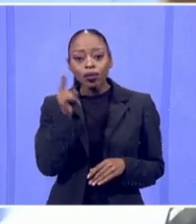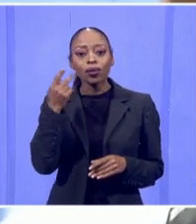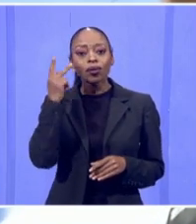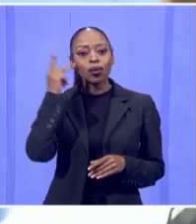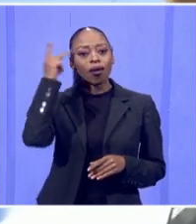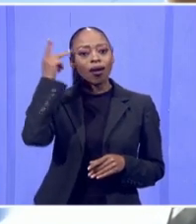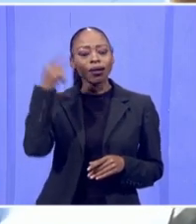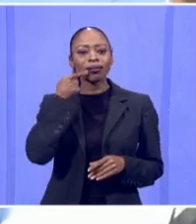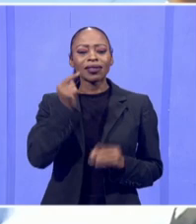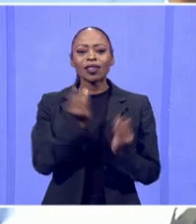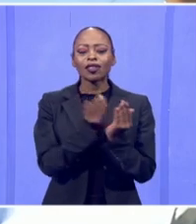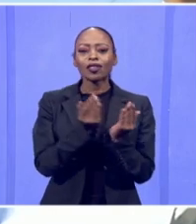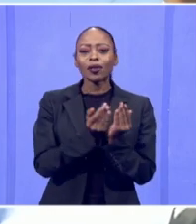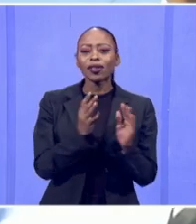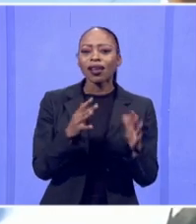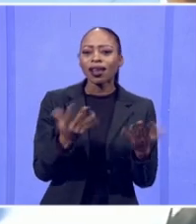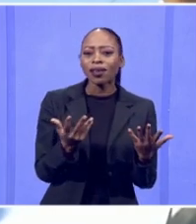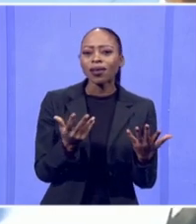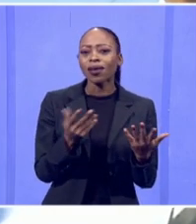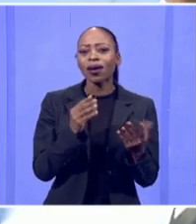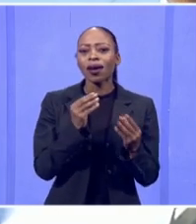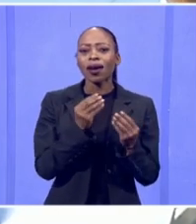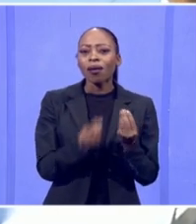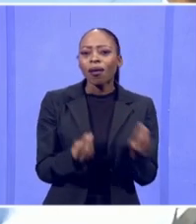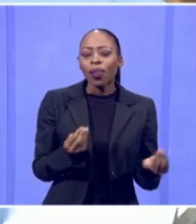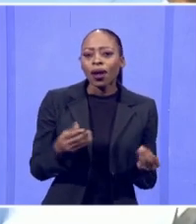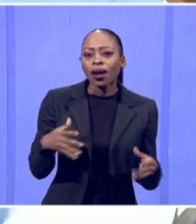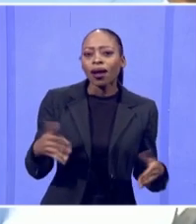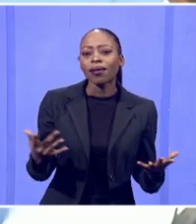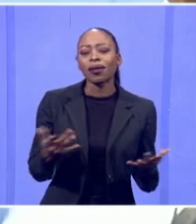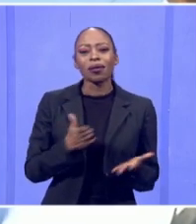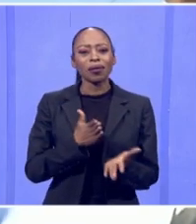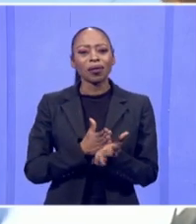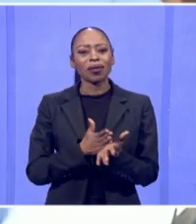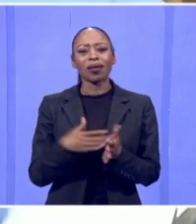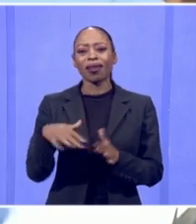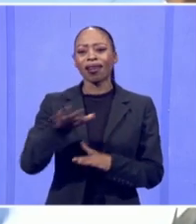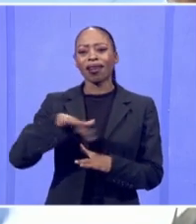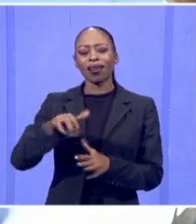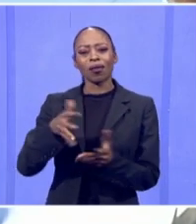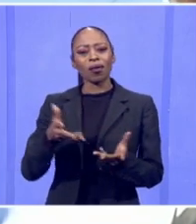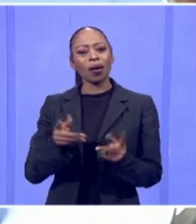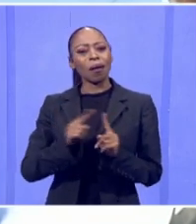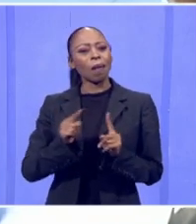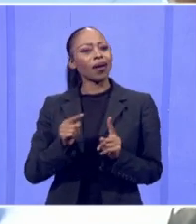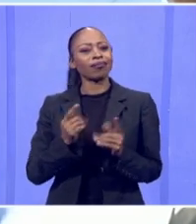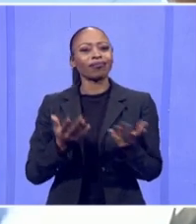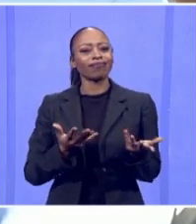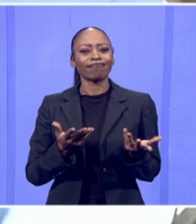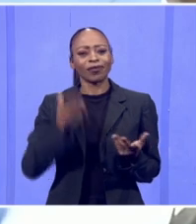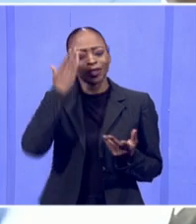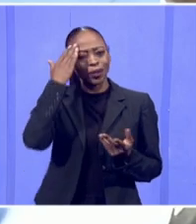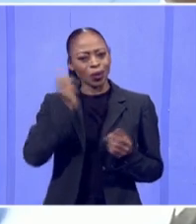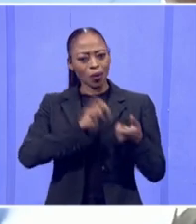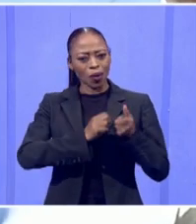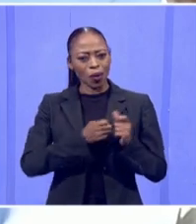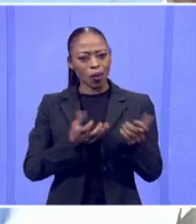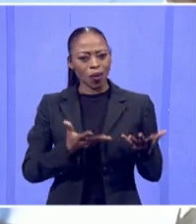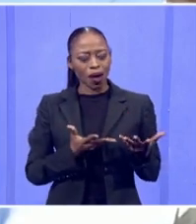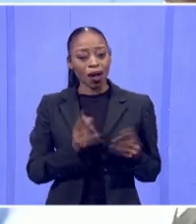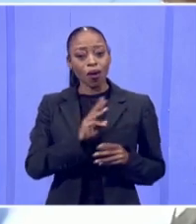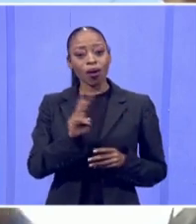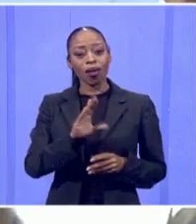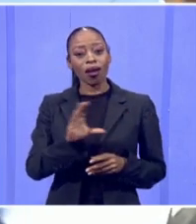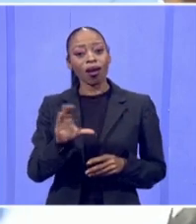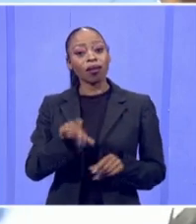have not been at school. I don't know where they are. I don't know where these places are. You don't have a sense of where the problems are. Western